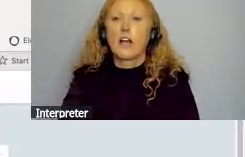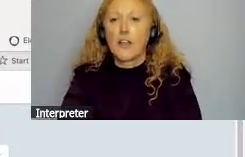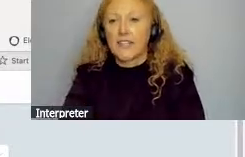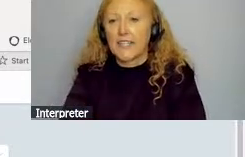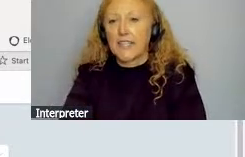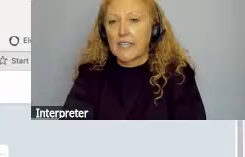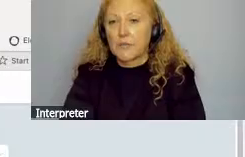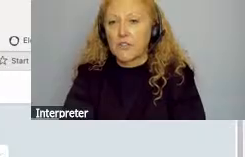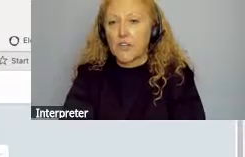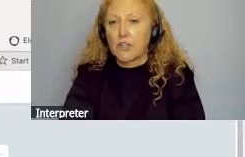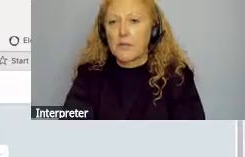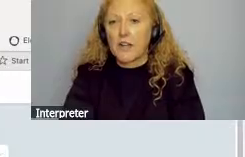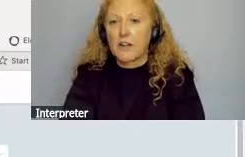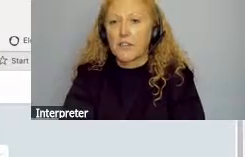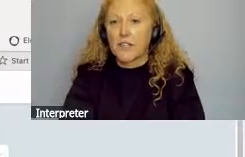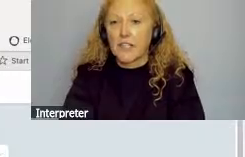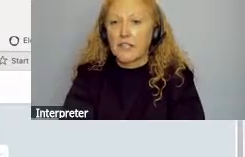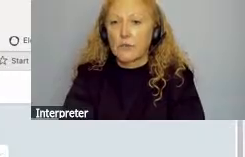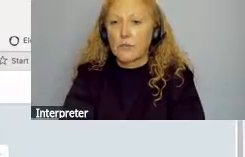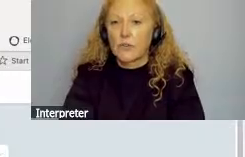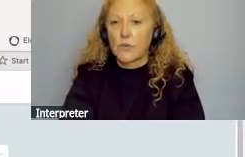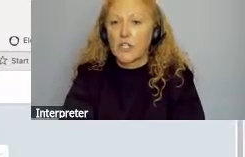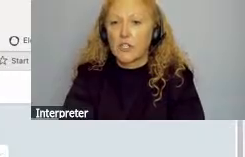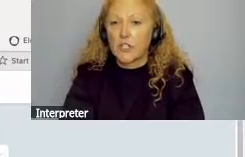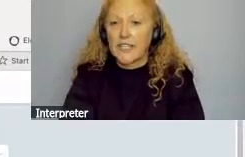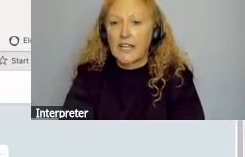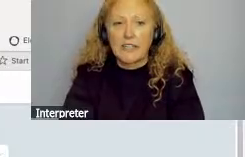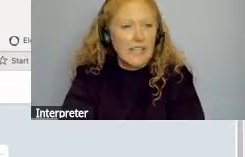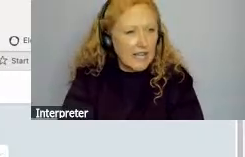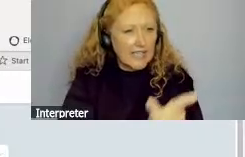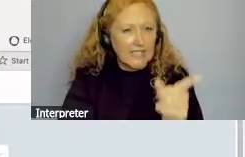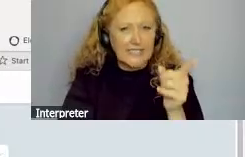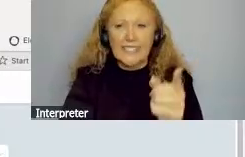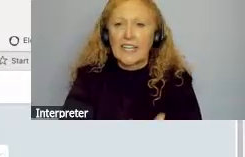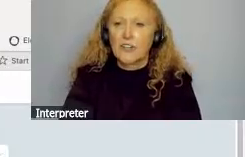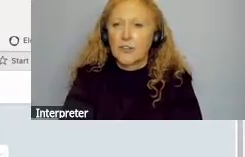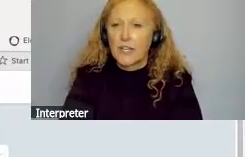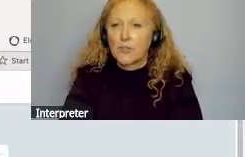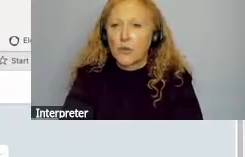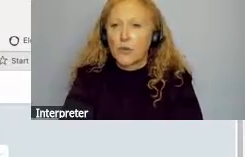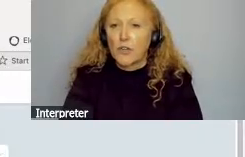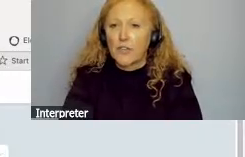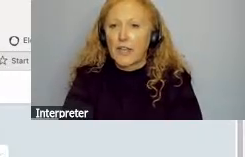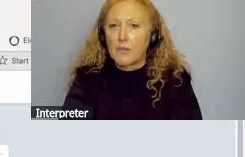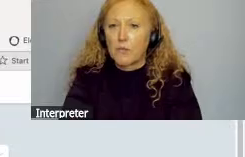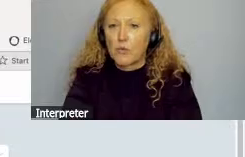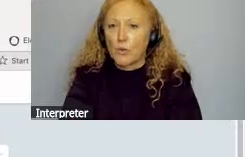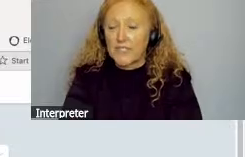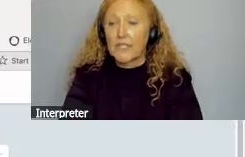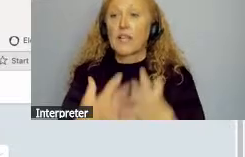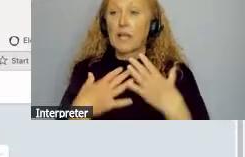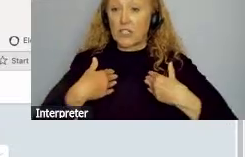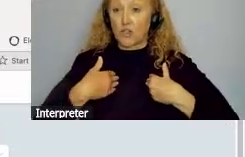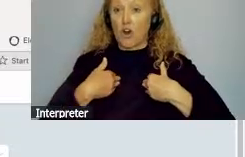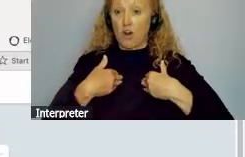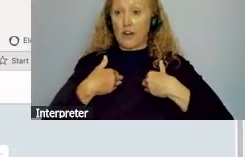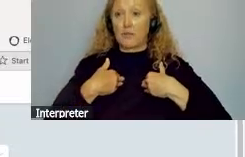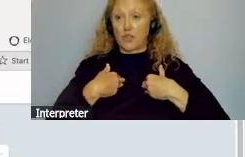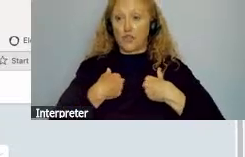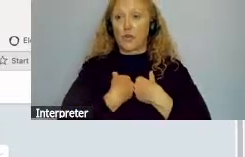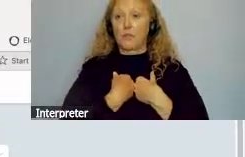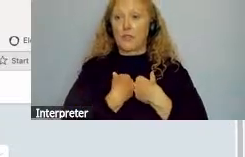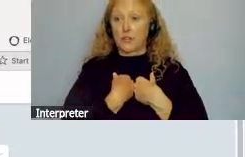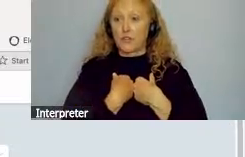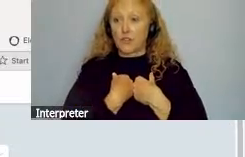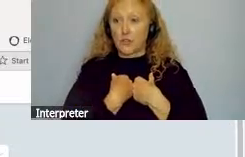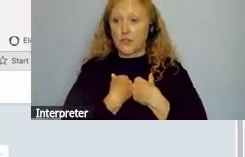Yeah, on the link. I'm just talking about on the link. Whenever we look down, I can see how your name's showing on that before we send it. We got to make sure our name is